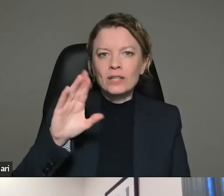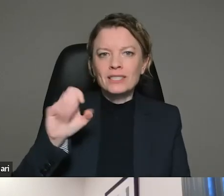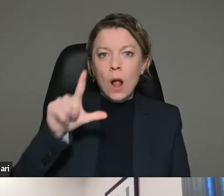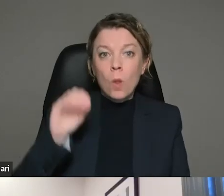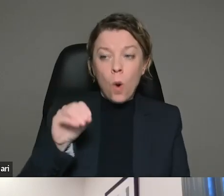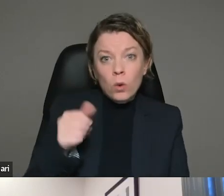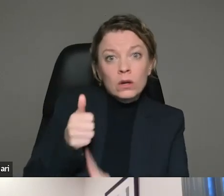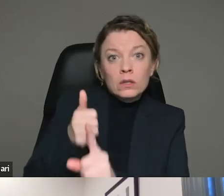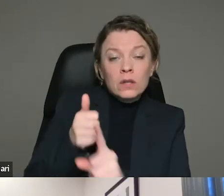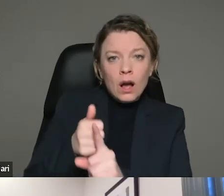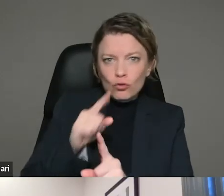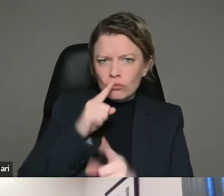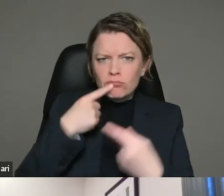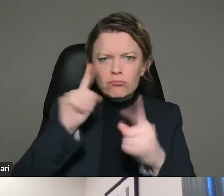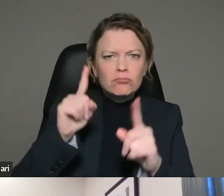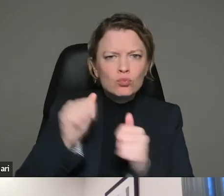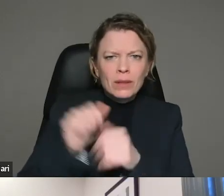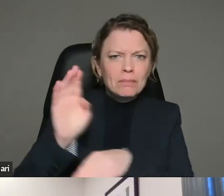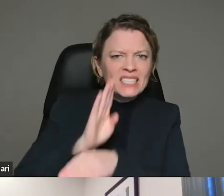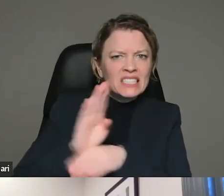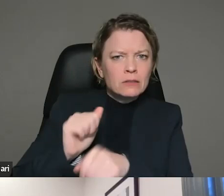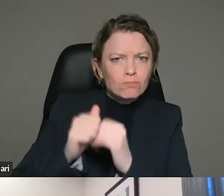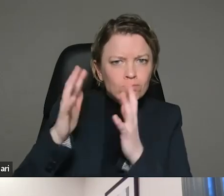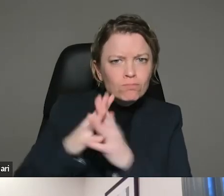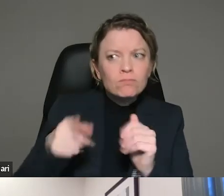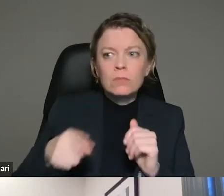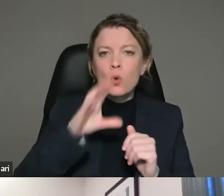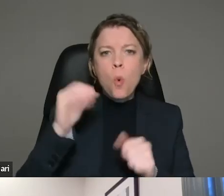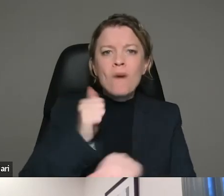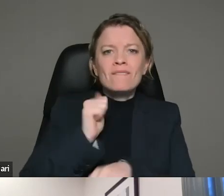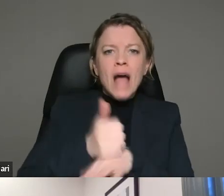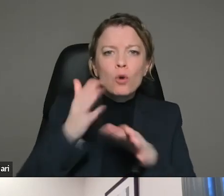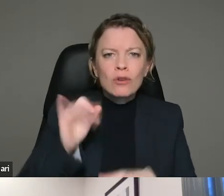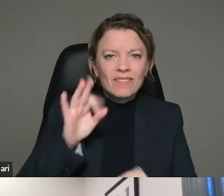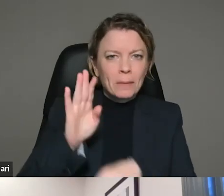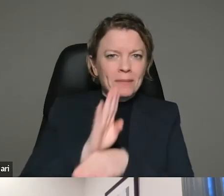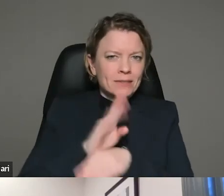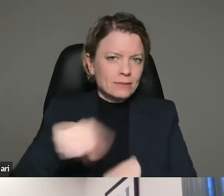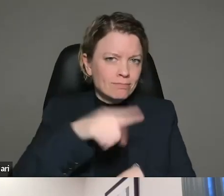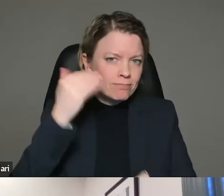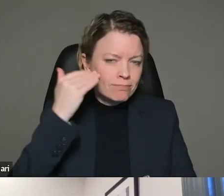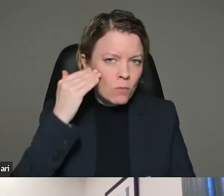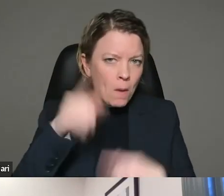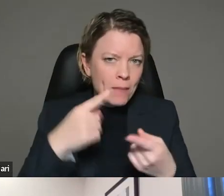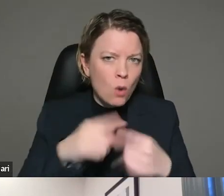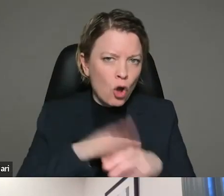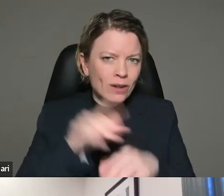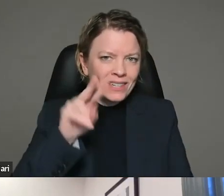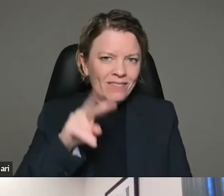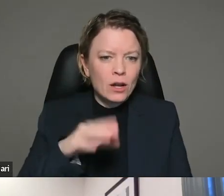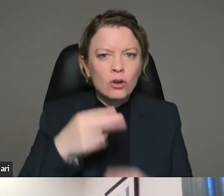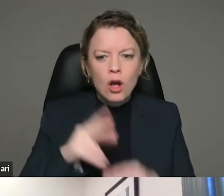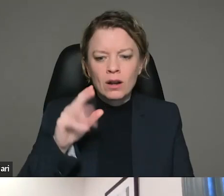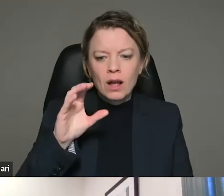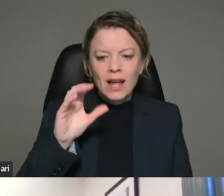very successful entrepreneur, co-founder of the business many of us are familiar with or have heard about on television,